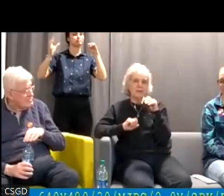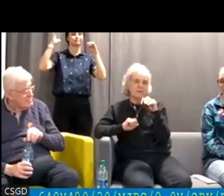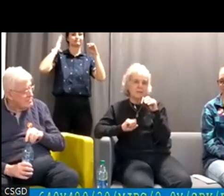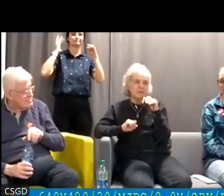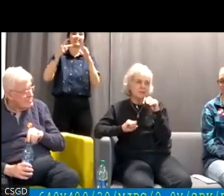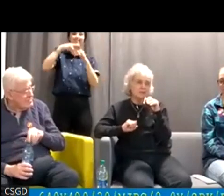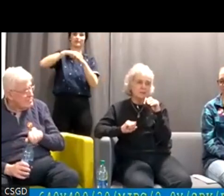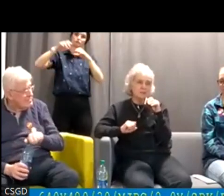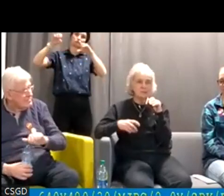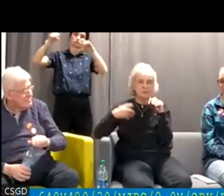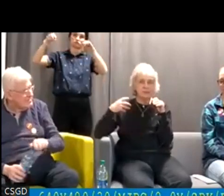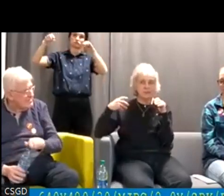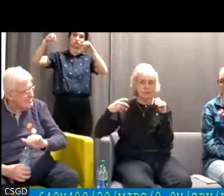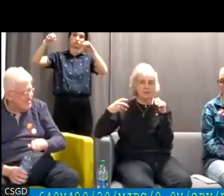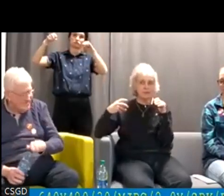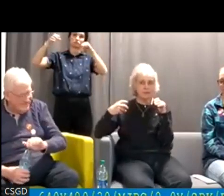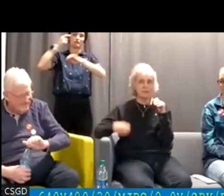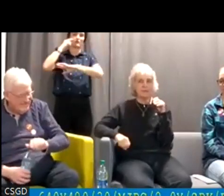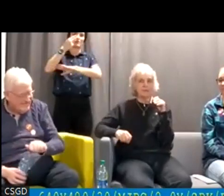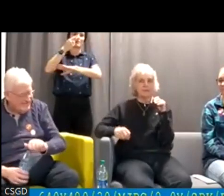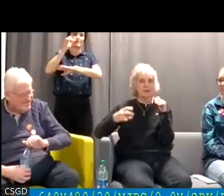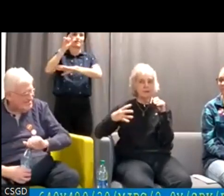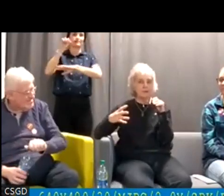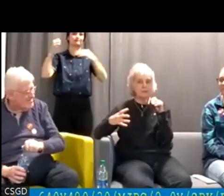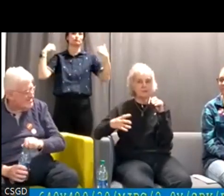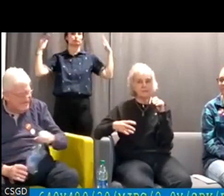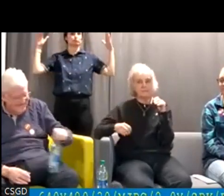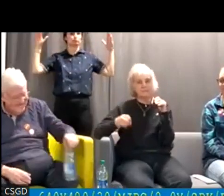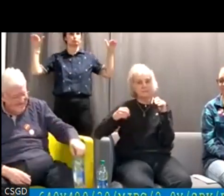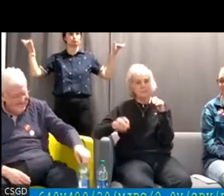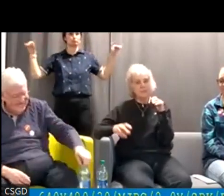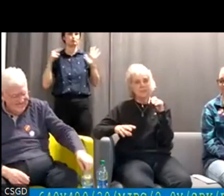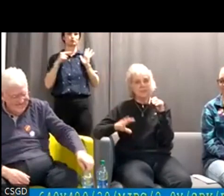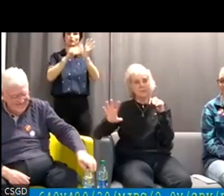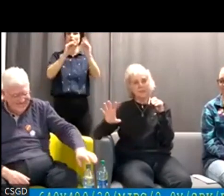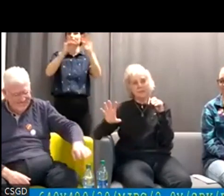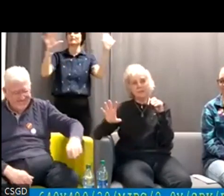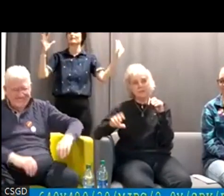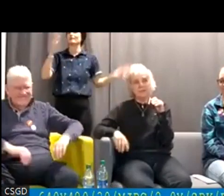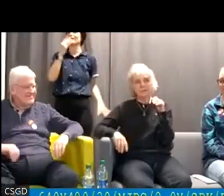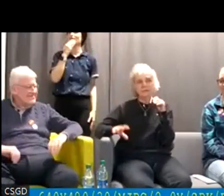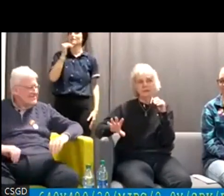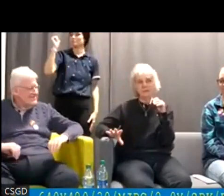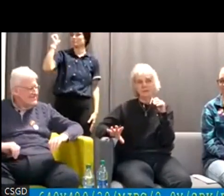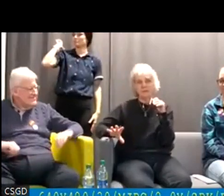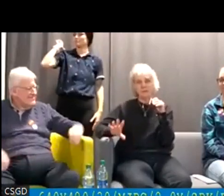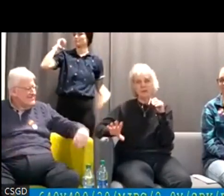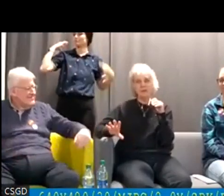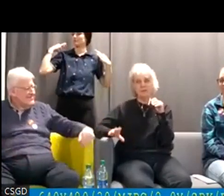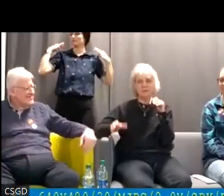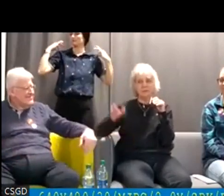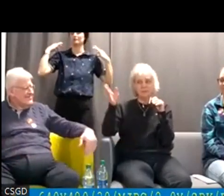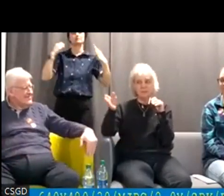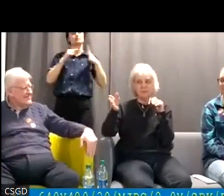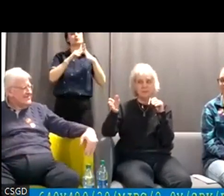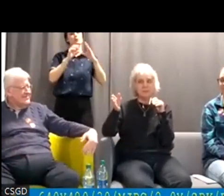for the Hells Angels, you would wear your colors always, even if you left the group, you were allowed to wear your